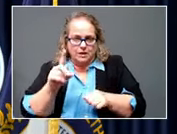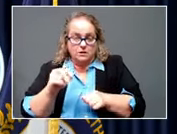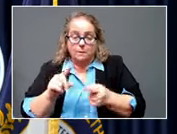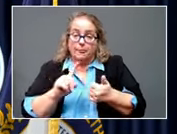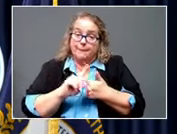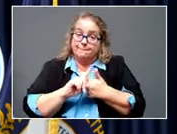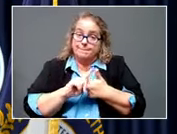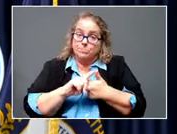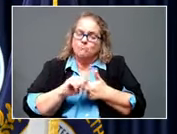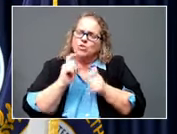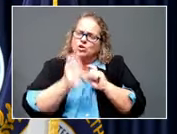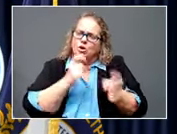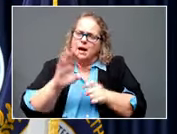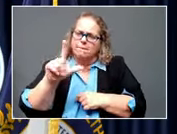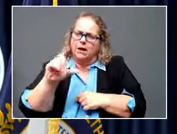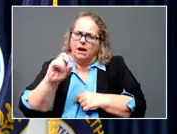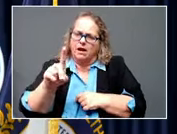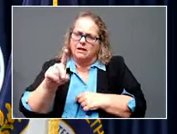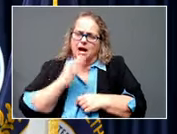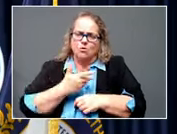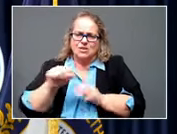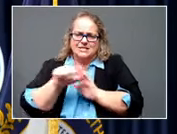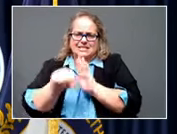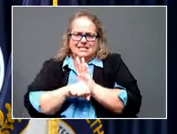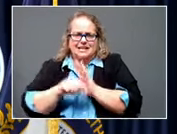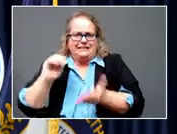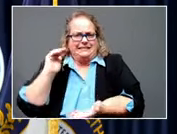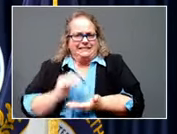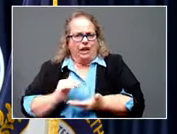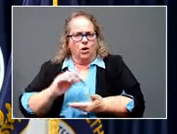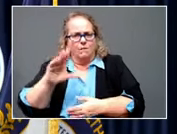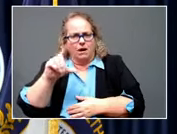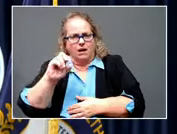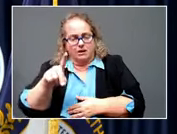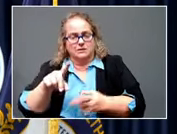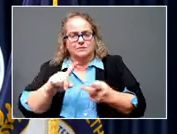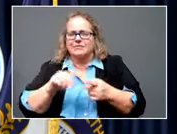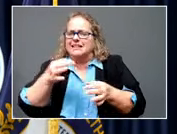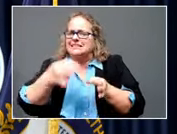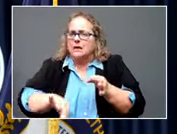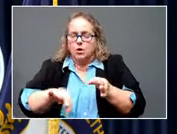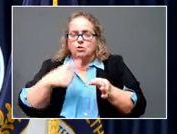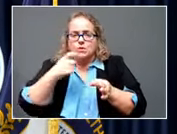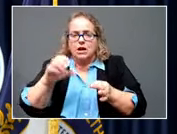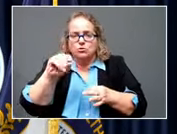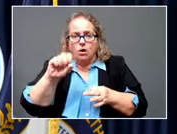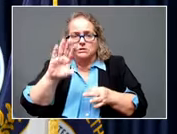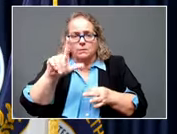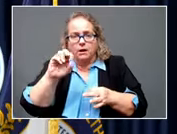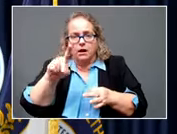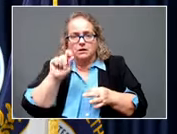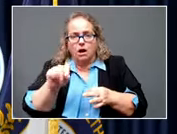blood supply is critically low after the tornadoes. It's simple to sign up at redcrossblood.org. You can save a